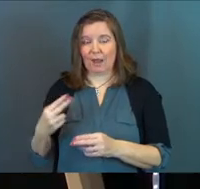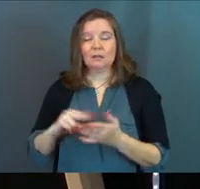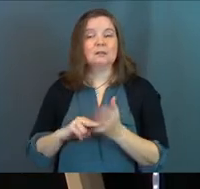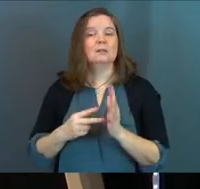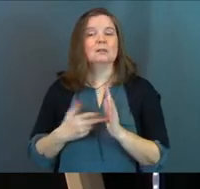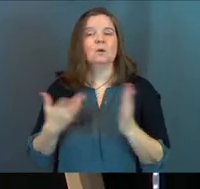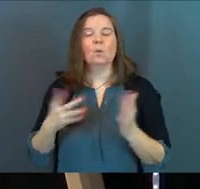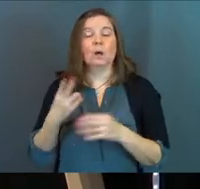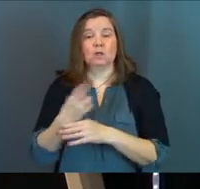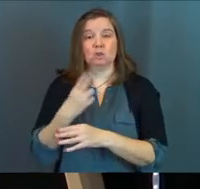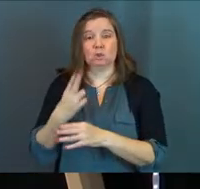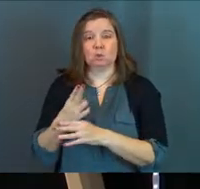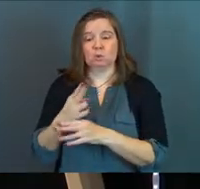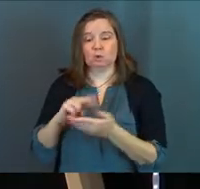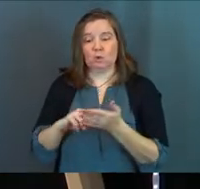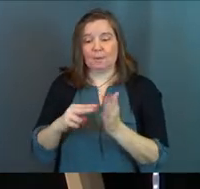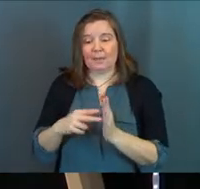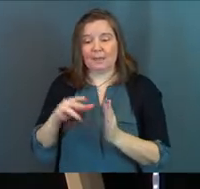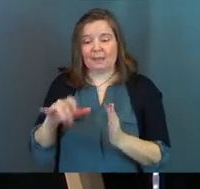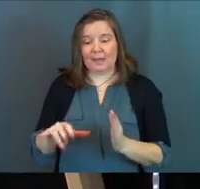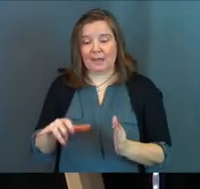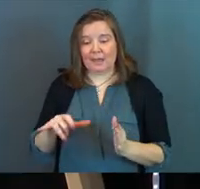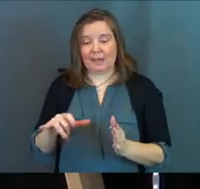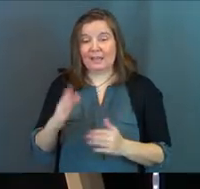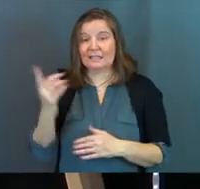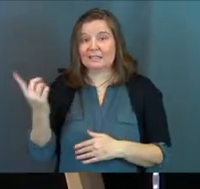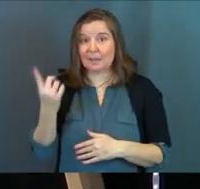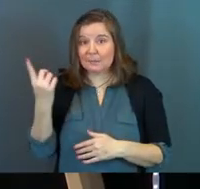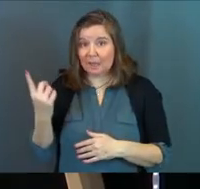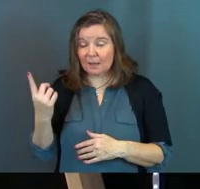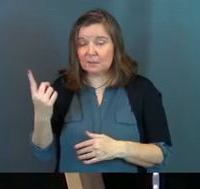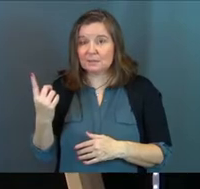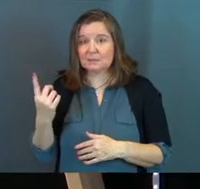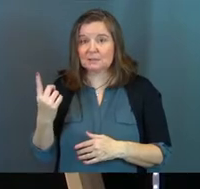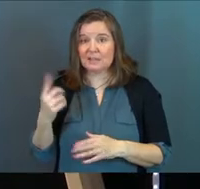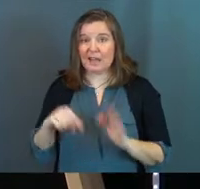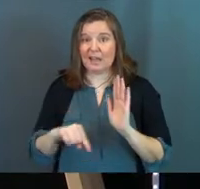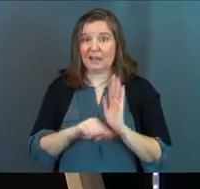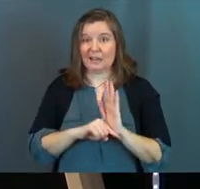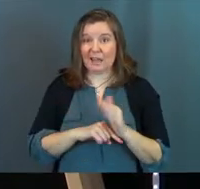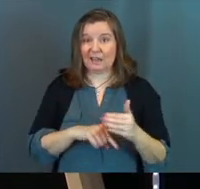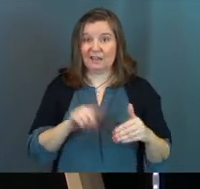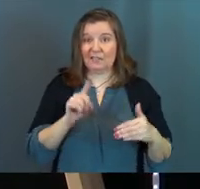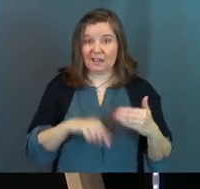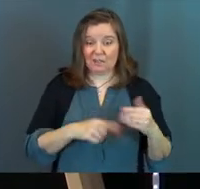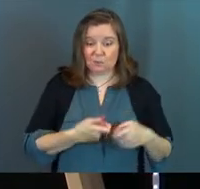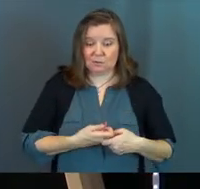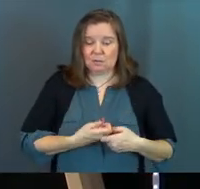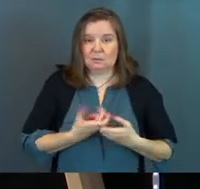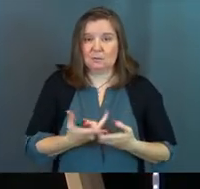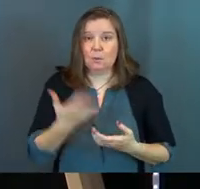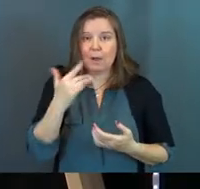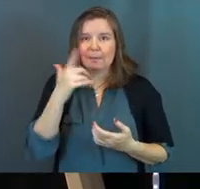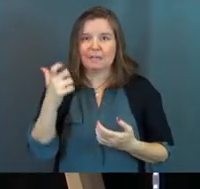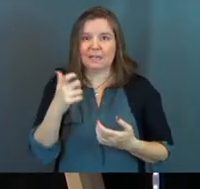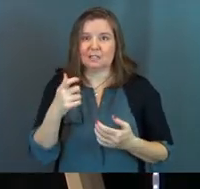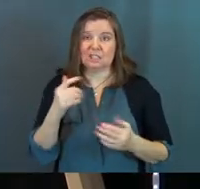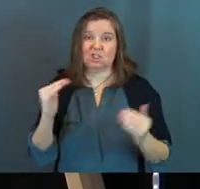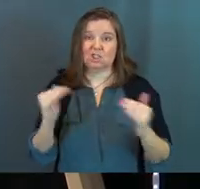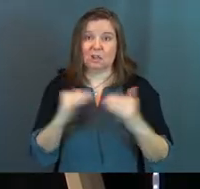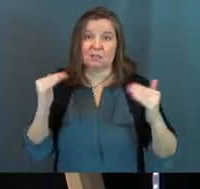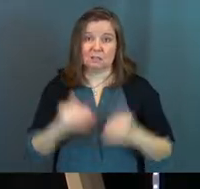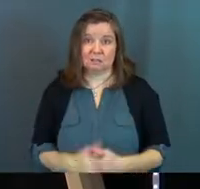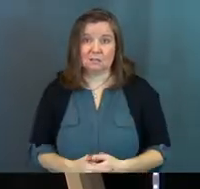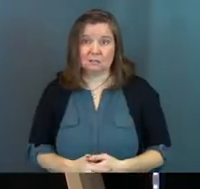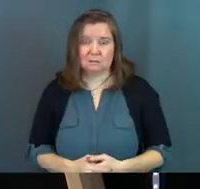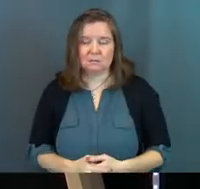is used to mean that sometimes a negative consequence is poured out simply because it's just.